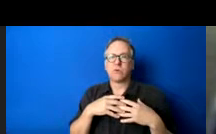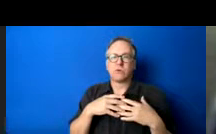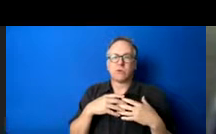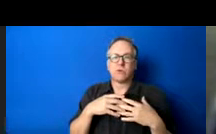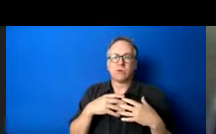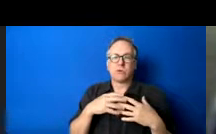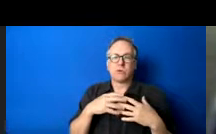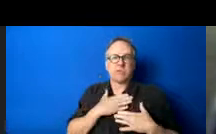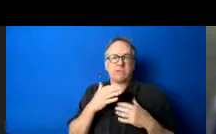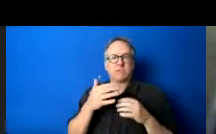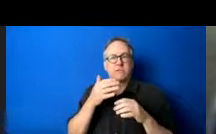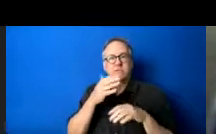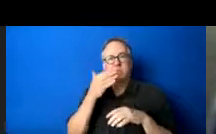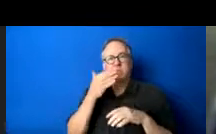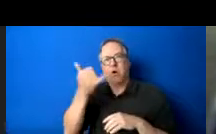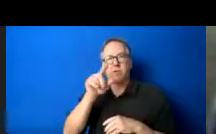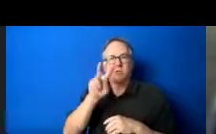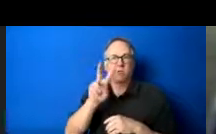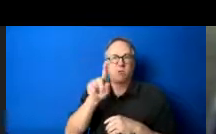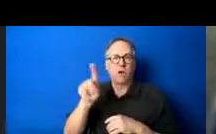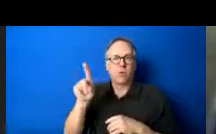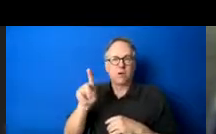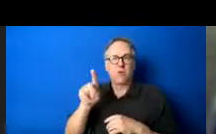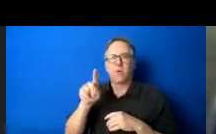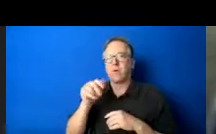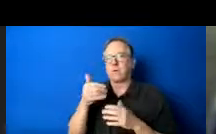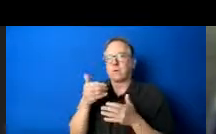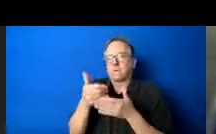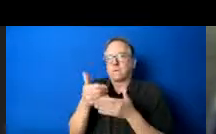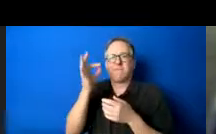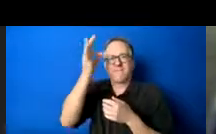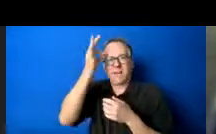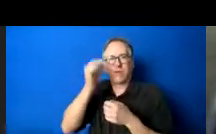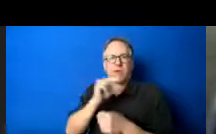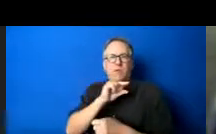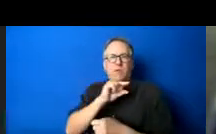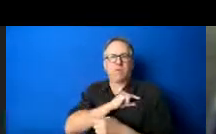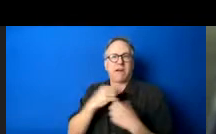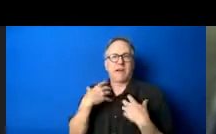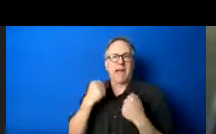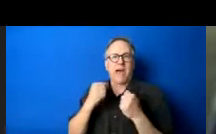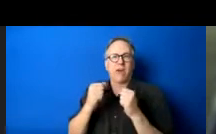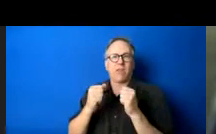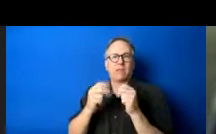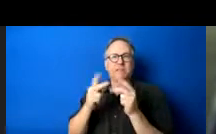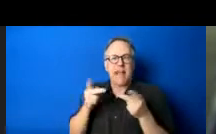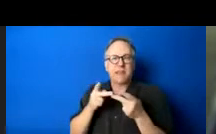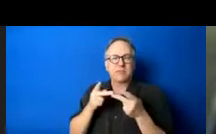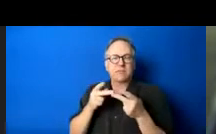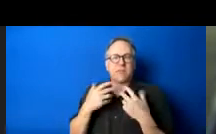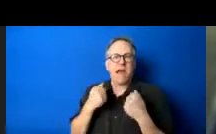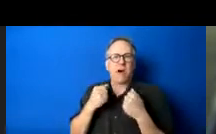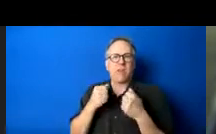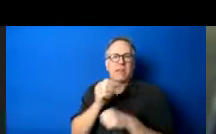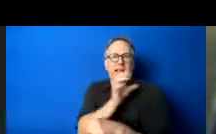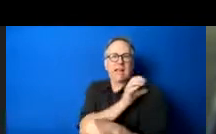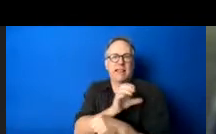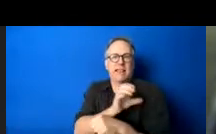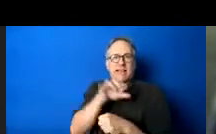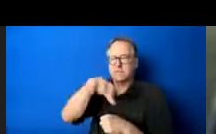please call 211 or consult the list of nearby federally qualified health centers or free health clinics. These treatments